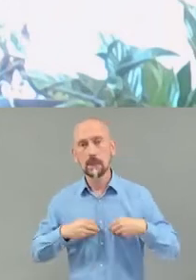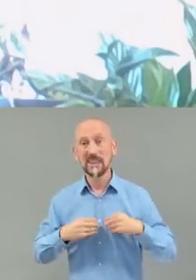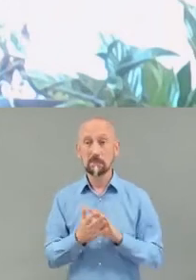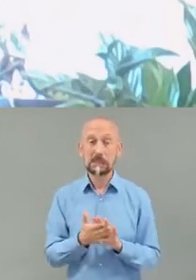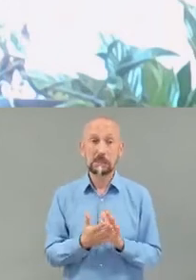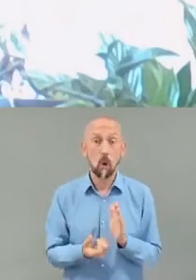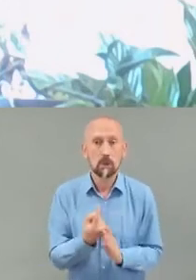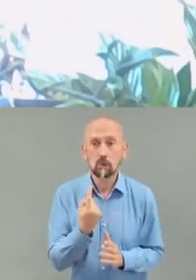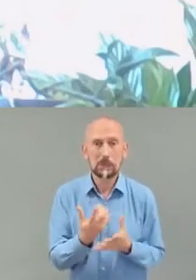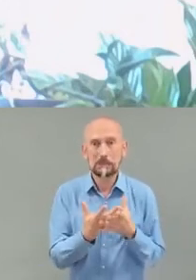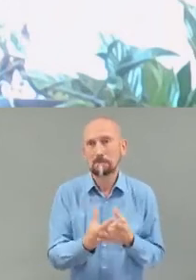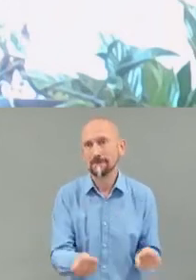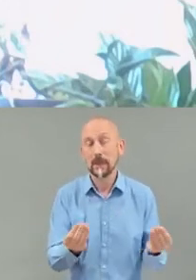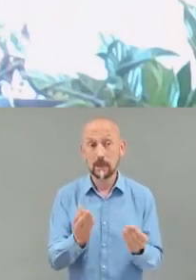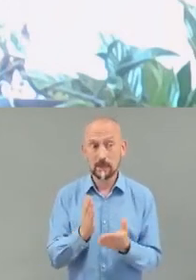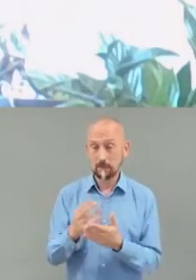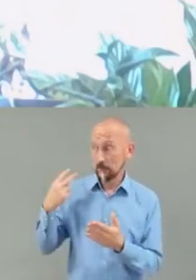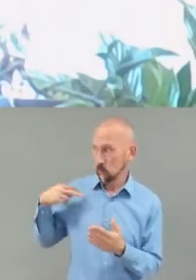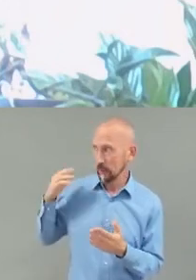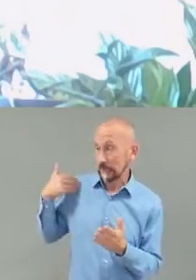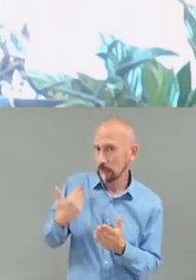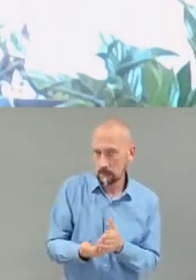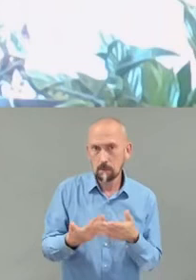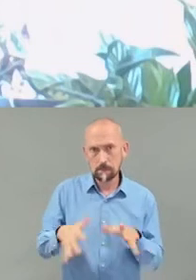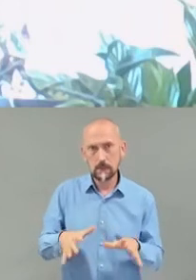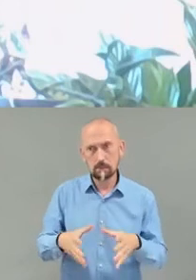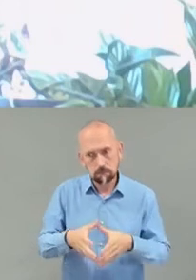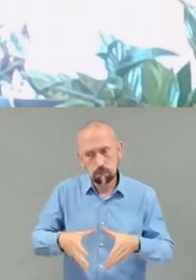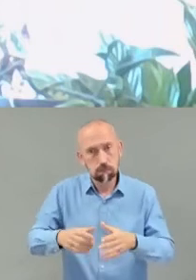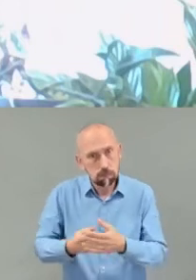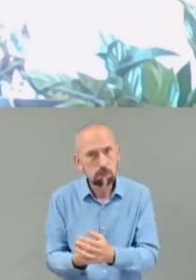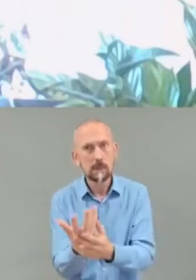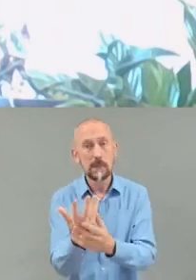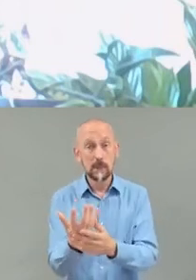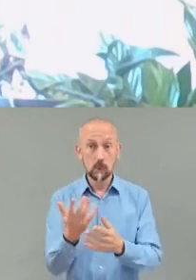opened up in the last 2 years to ensure that we are a profession